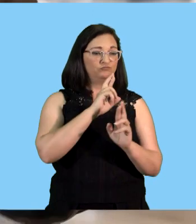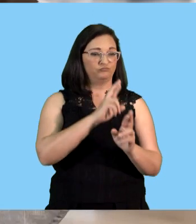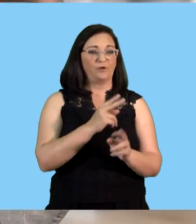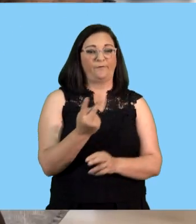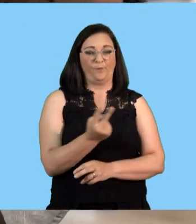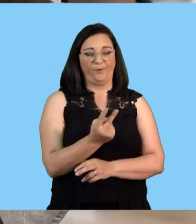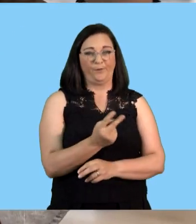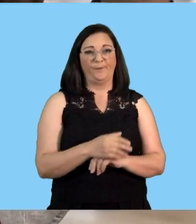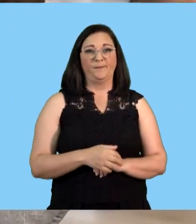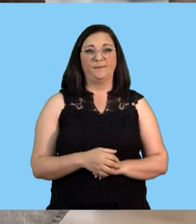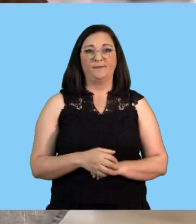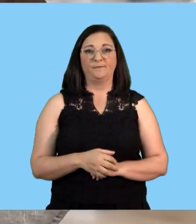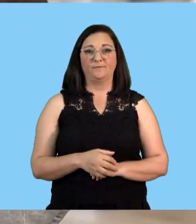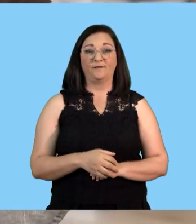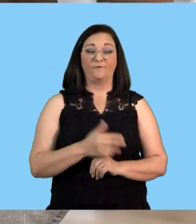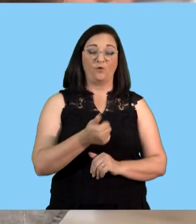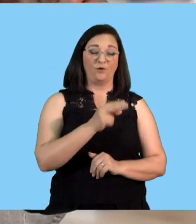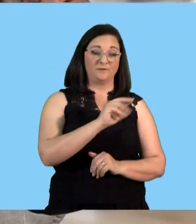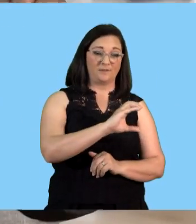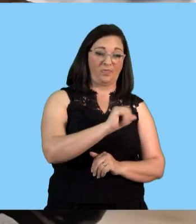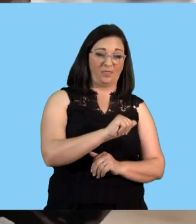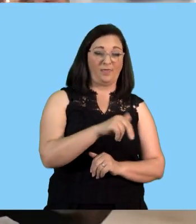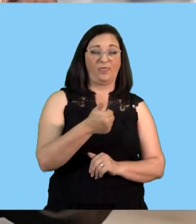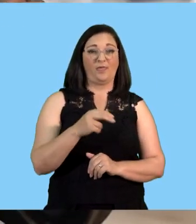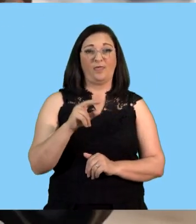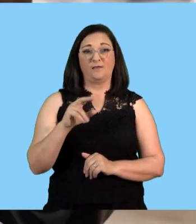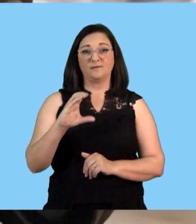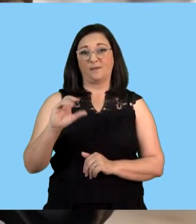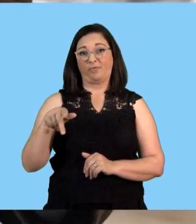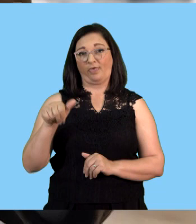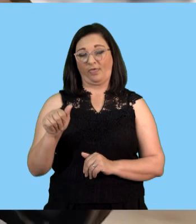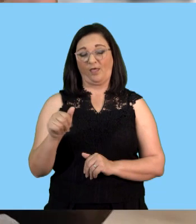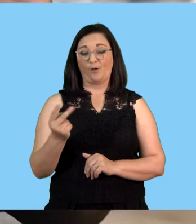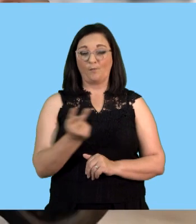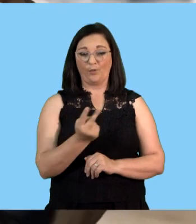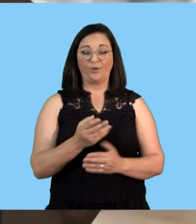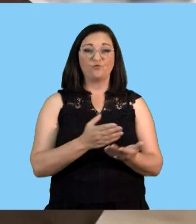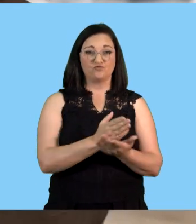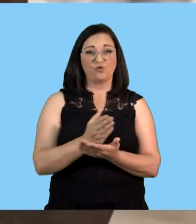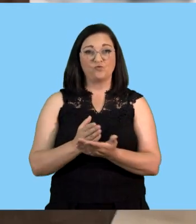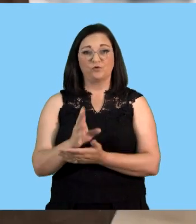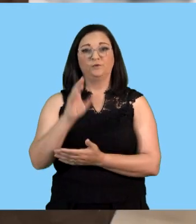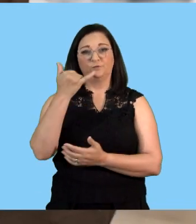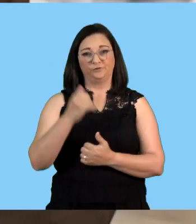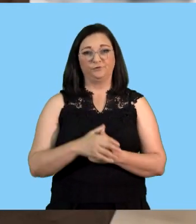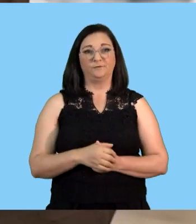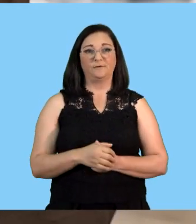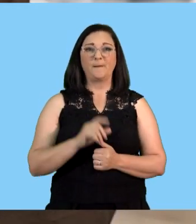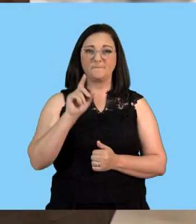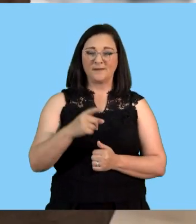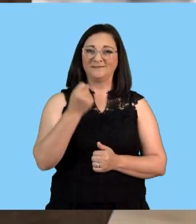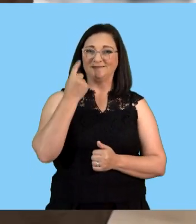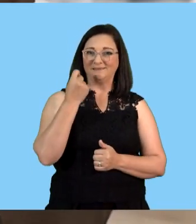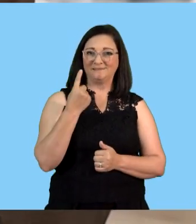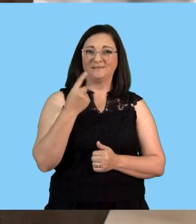at the rights according to the NCA and the rights according to the CPA. It's very important that you understand and you are able